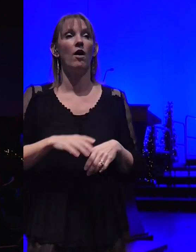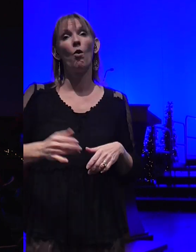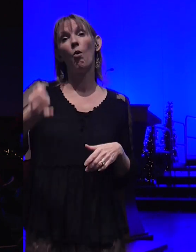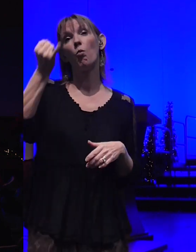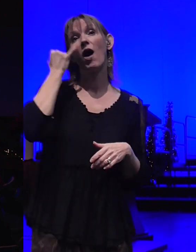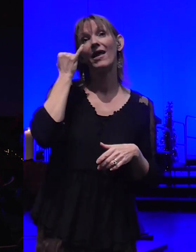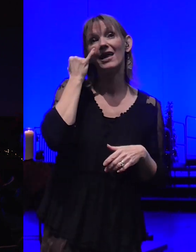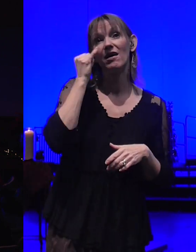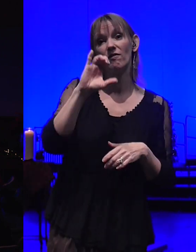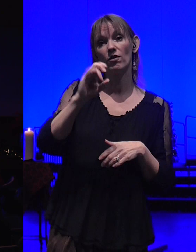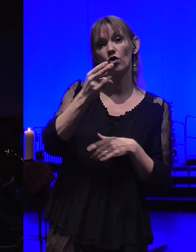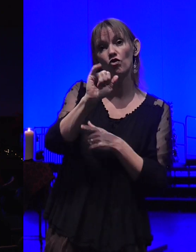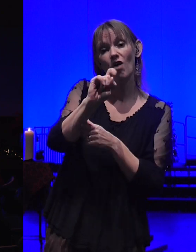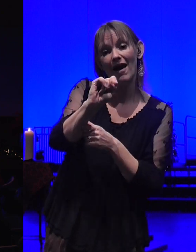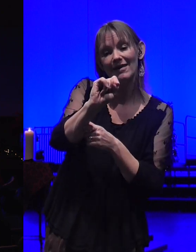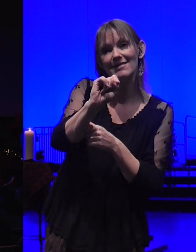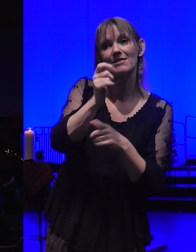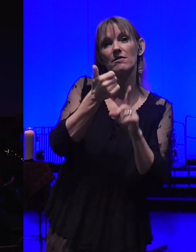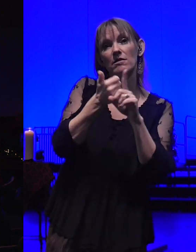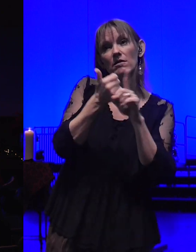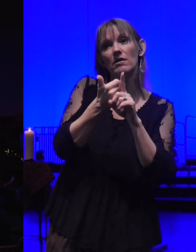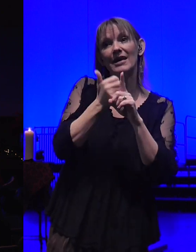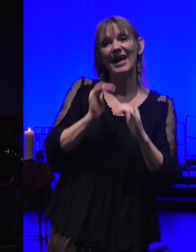Christ refers to an infinite